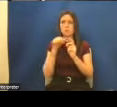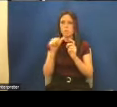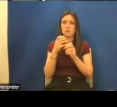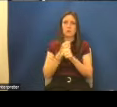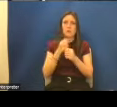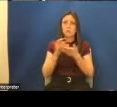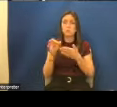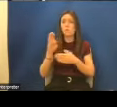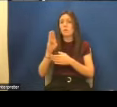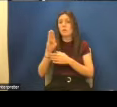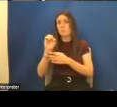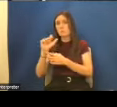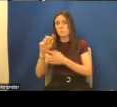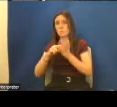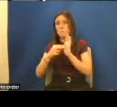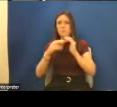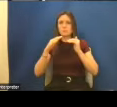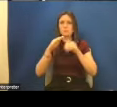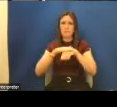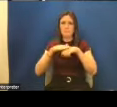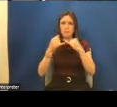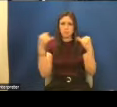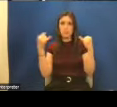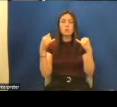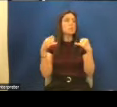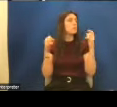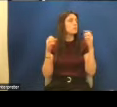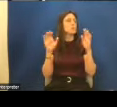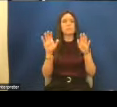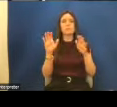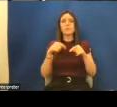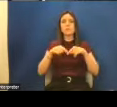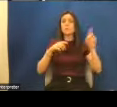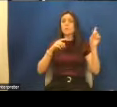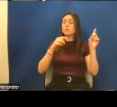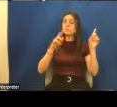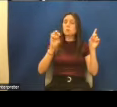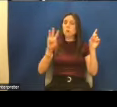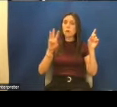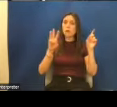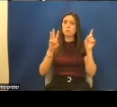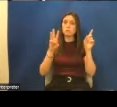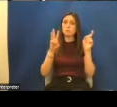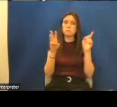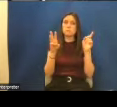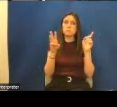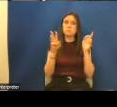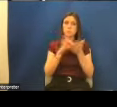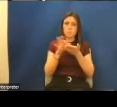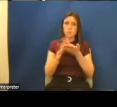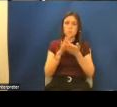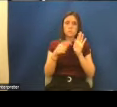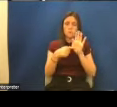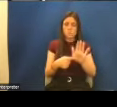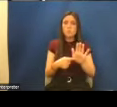credit for. So we went from a raw score of 55 to a raw score of 60. And what does that change? These are the actual scores.